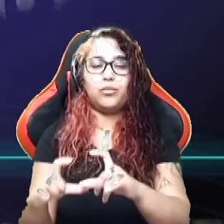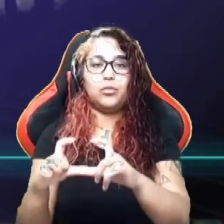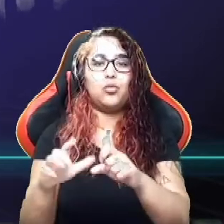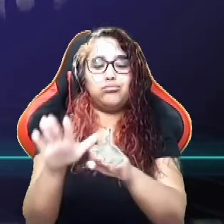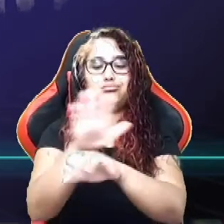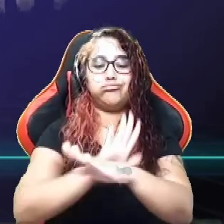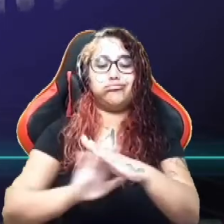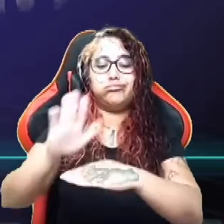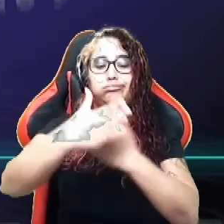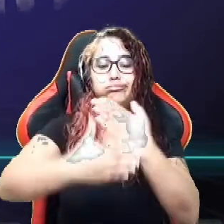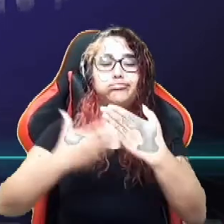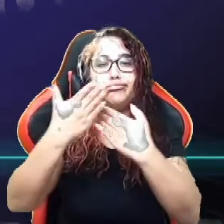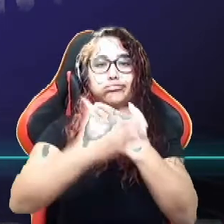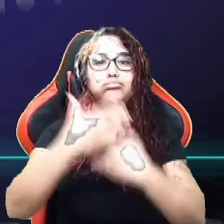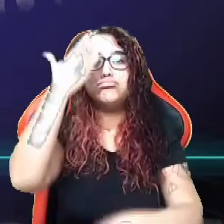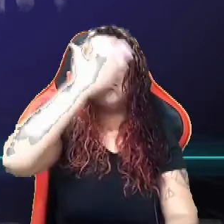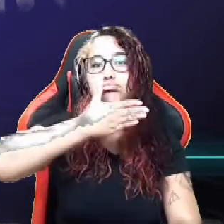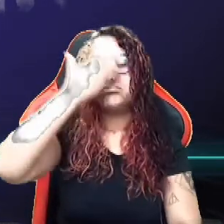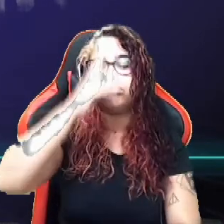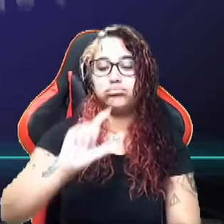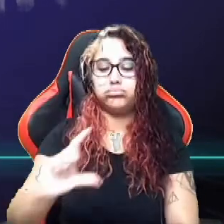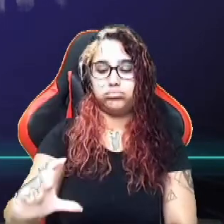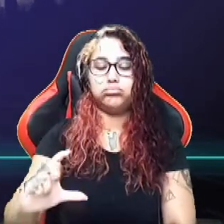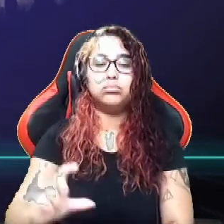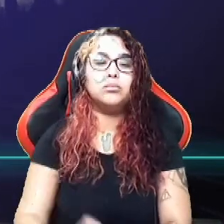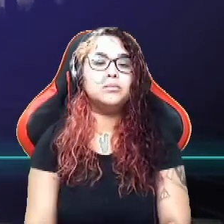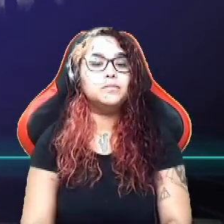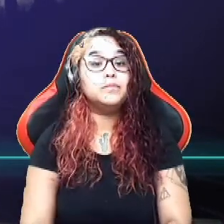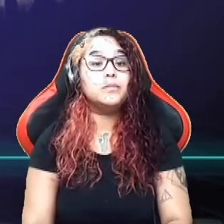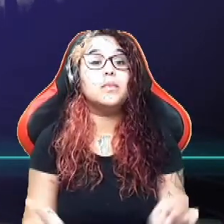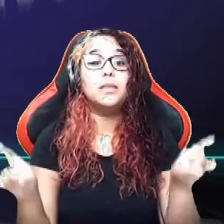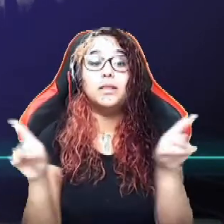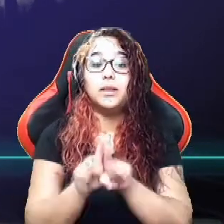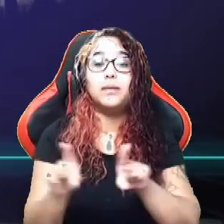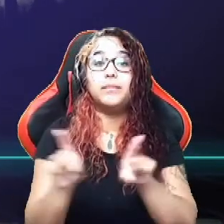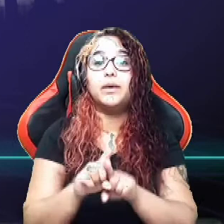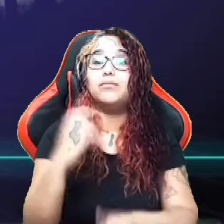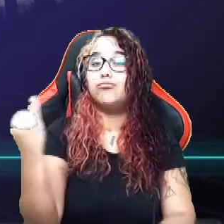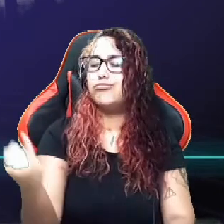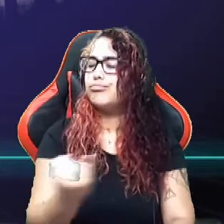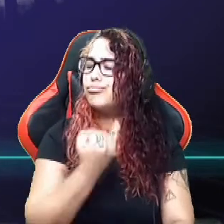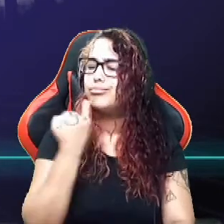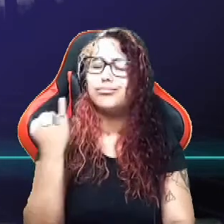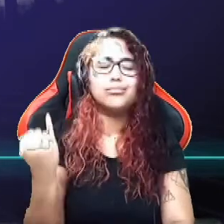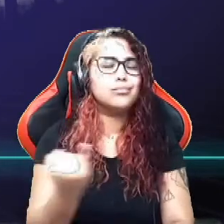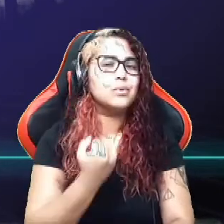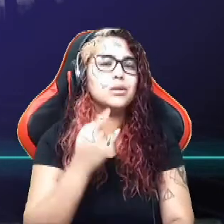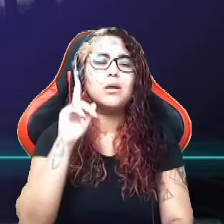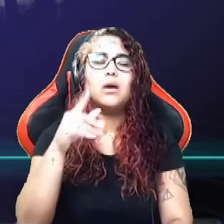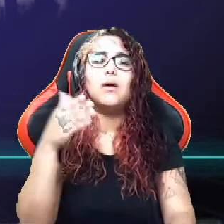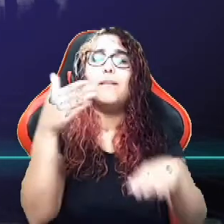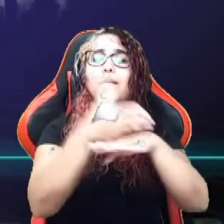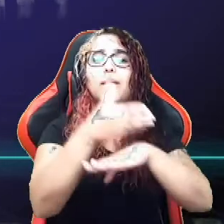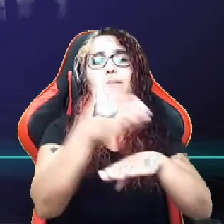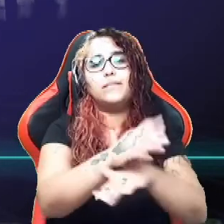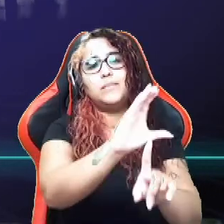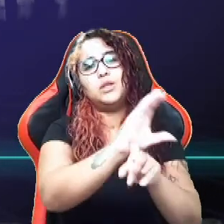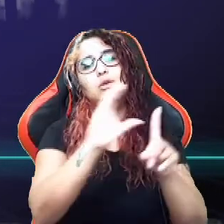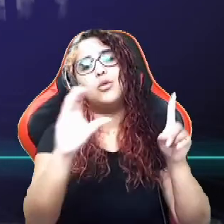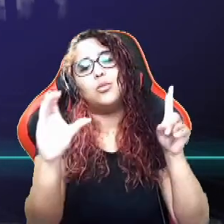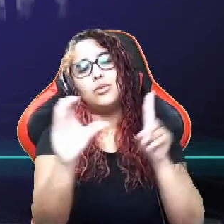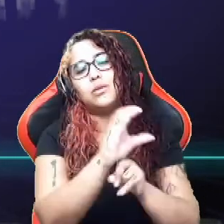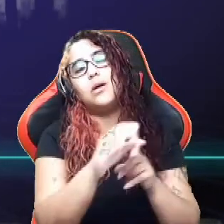to. Otherwise, they are going to be covered by the interface. It is also important to be a part of